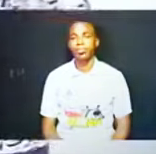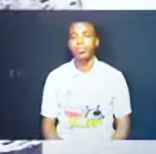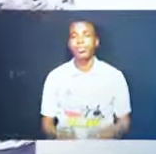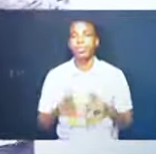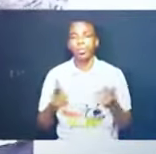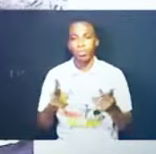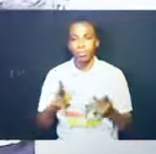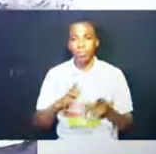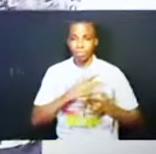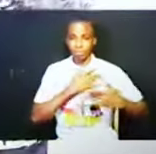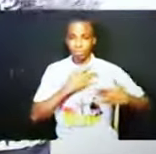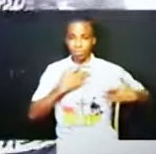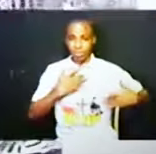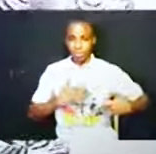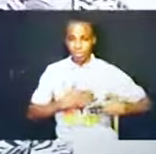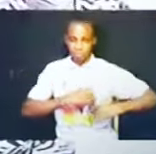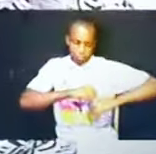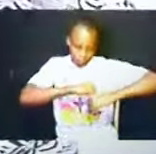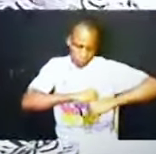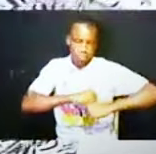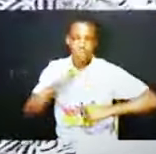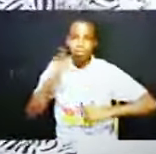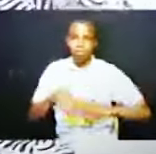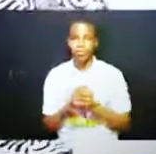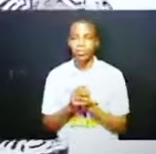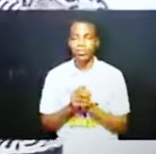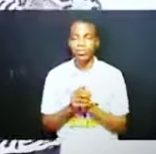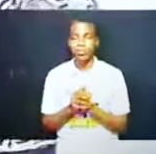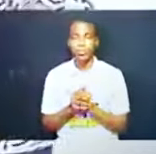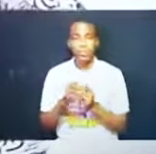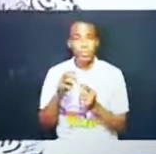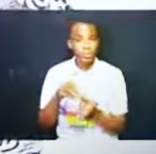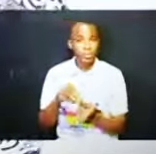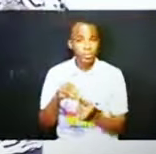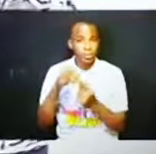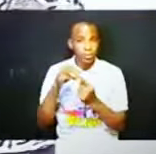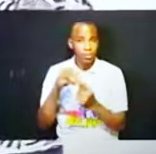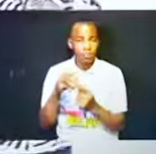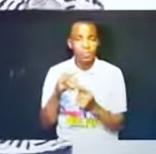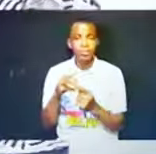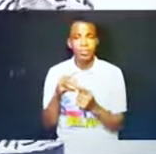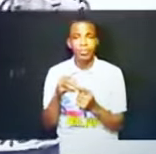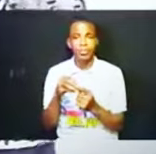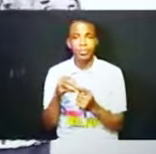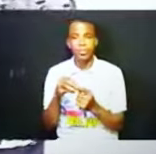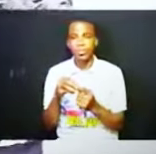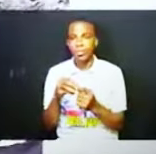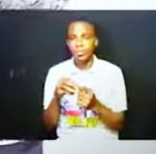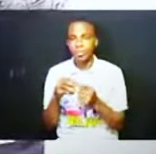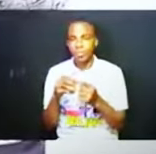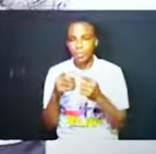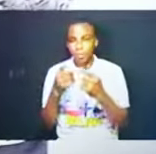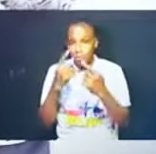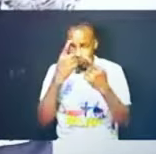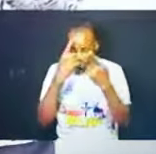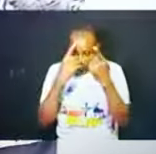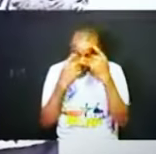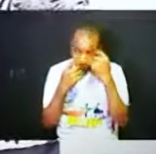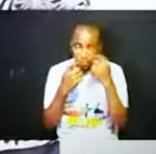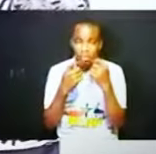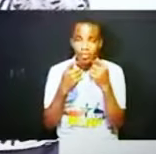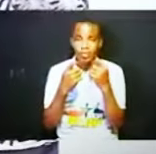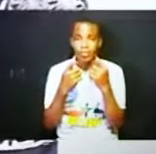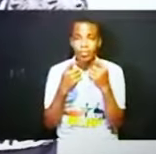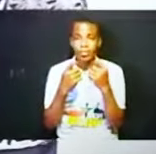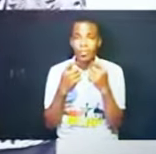need to guard the heart. Intese say yebo akoma ne ho ban yi. Especially ititire no because of this malady of the heart